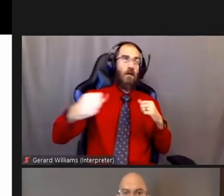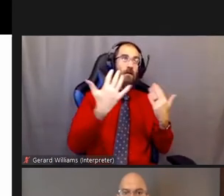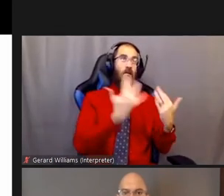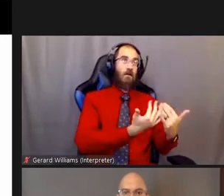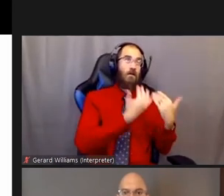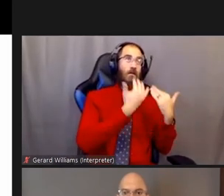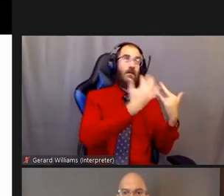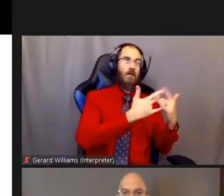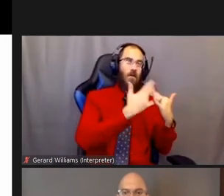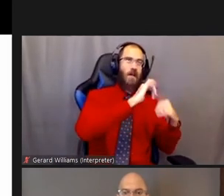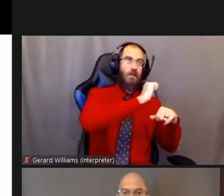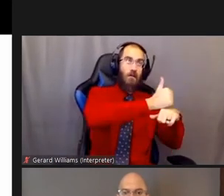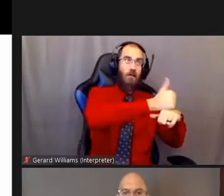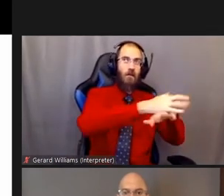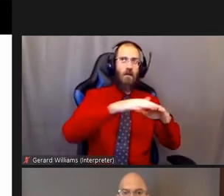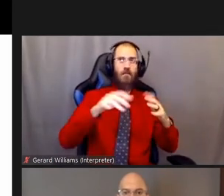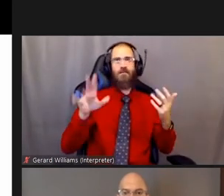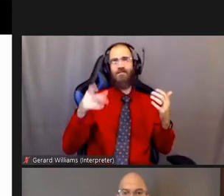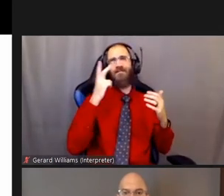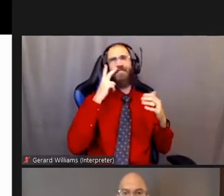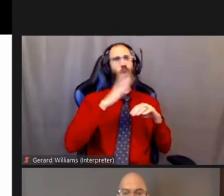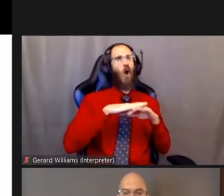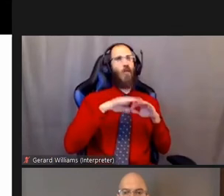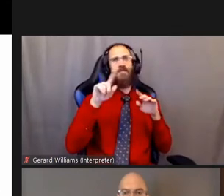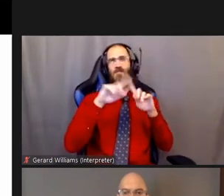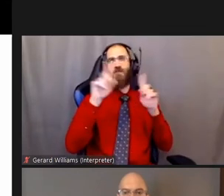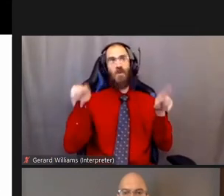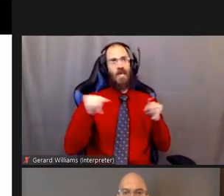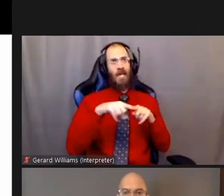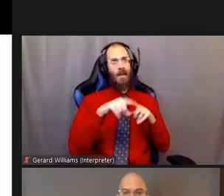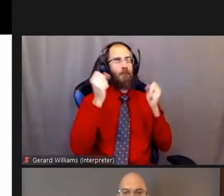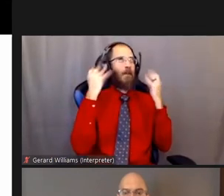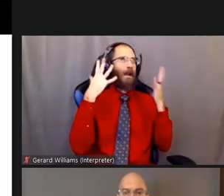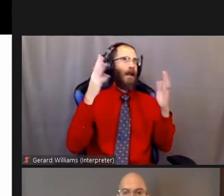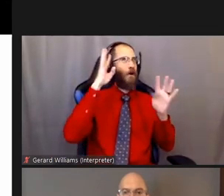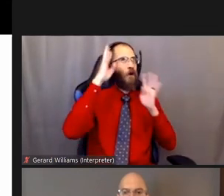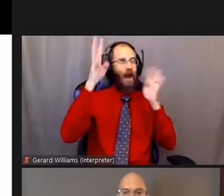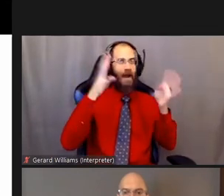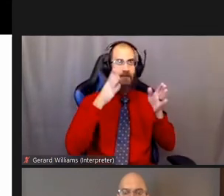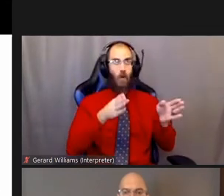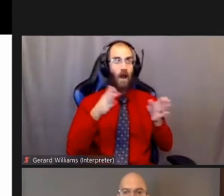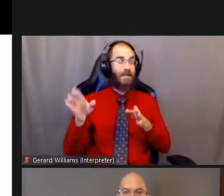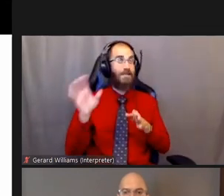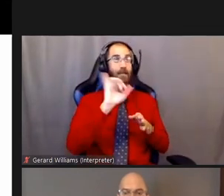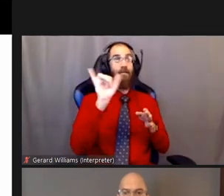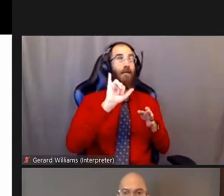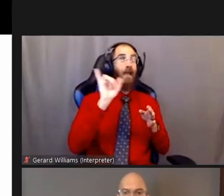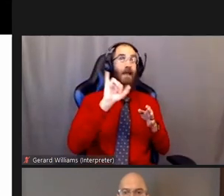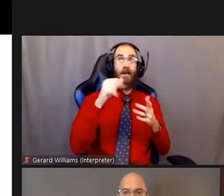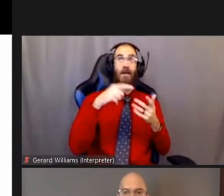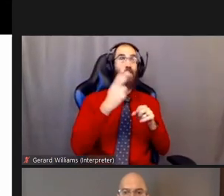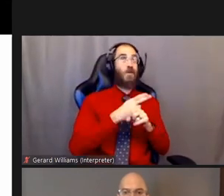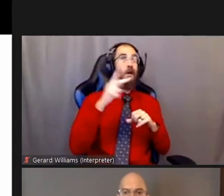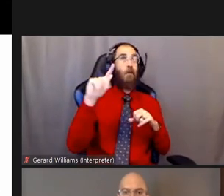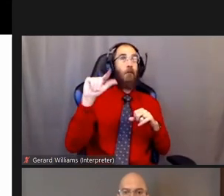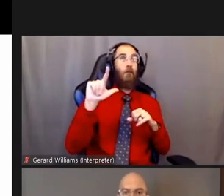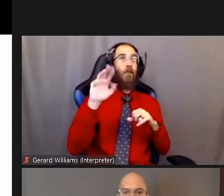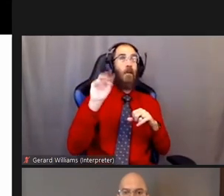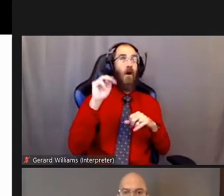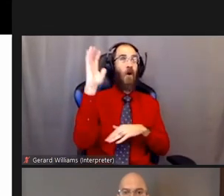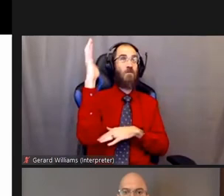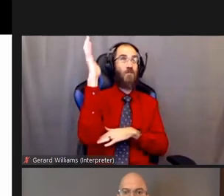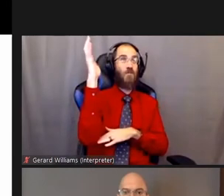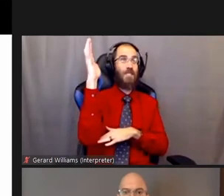up. And as you'll see on the screen, there's a number of creative ways that are being employed, including using palm trees